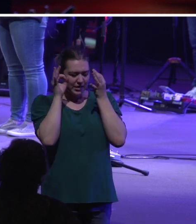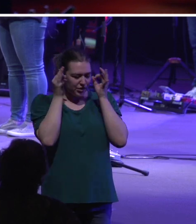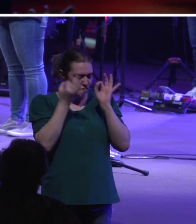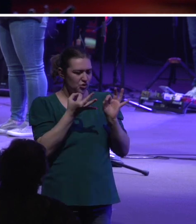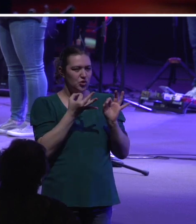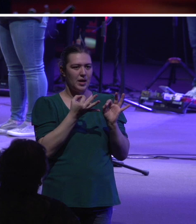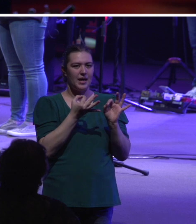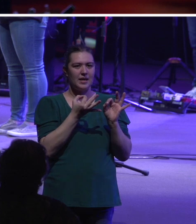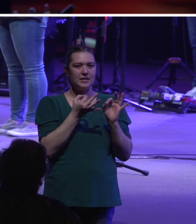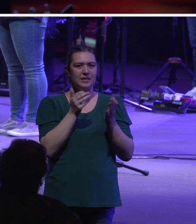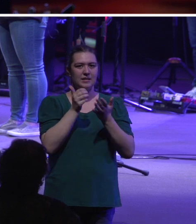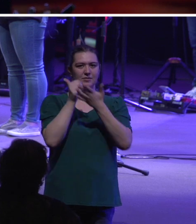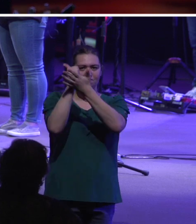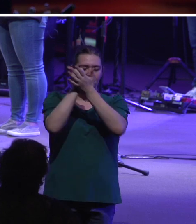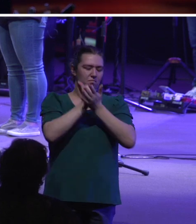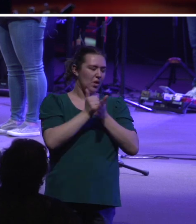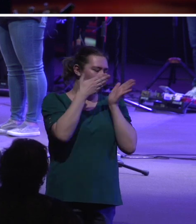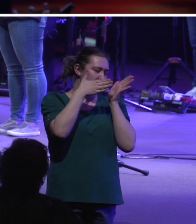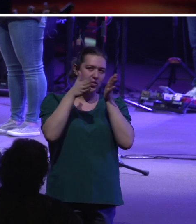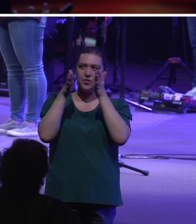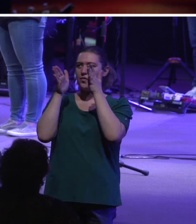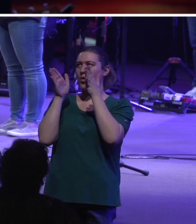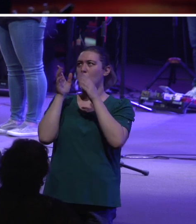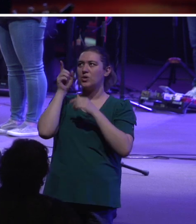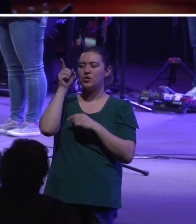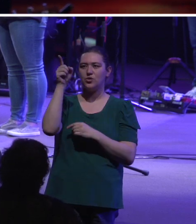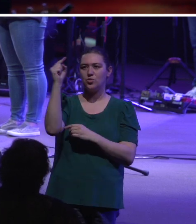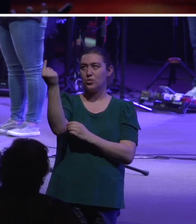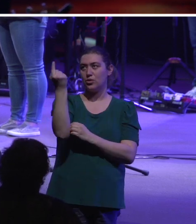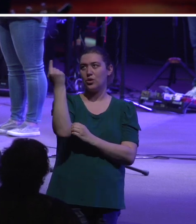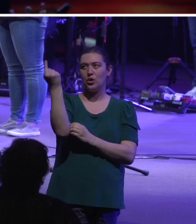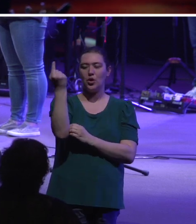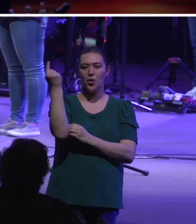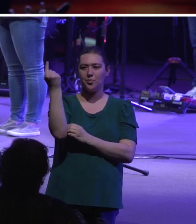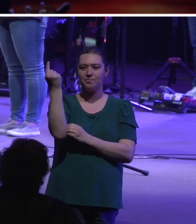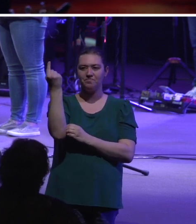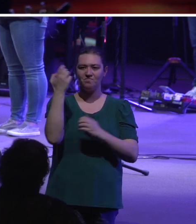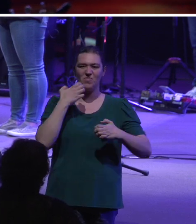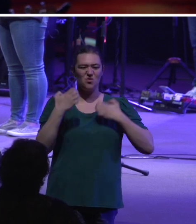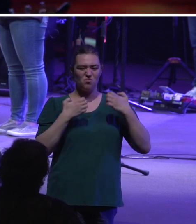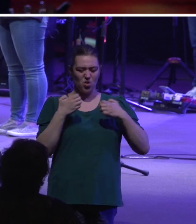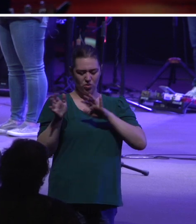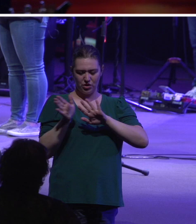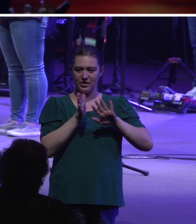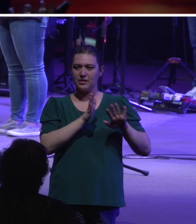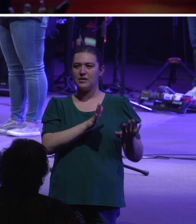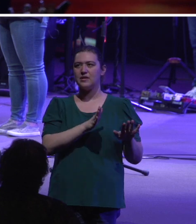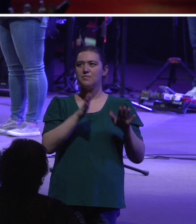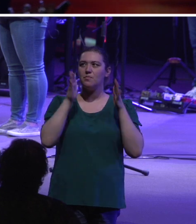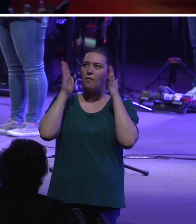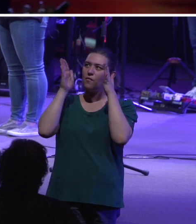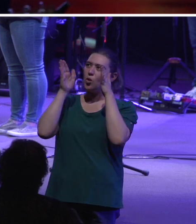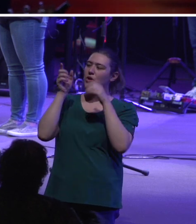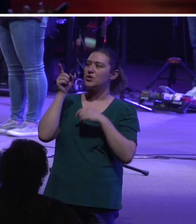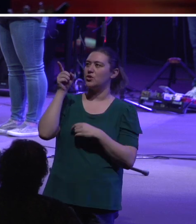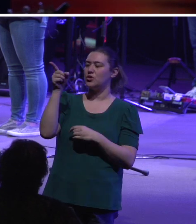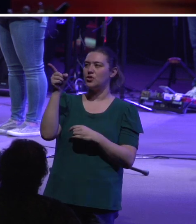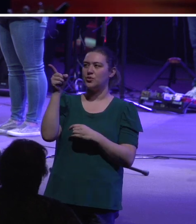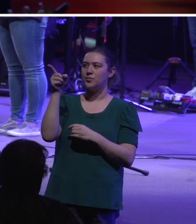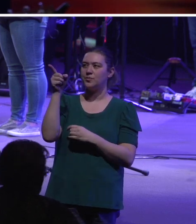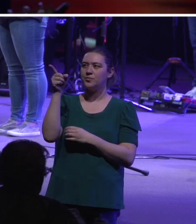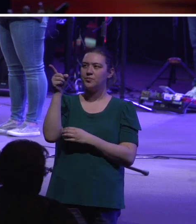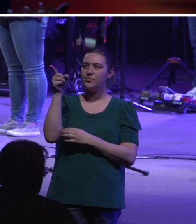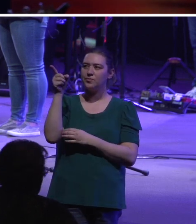can. Help us to focus solely on you and to listen for what you have for us.